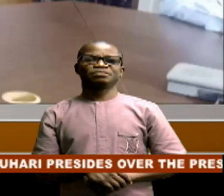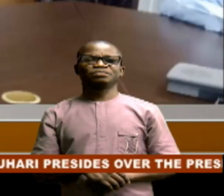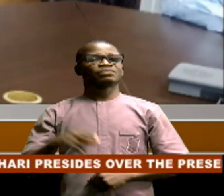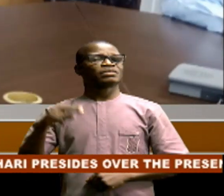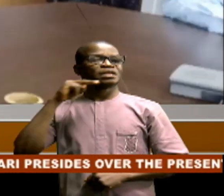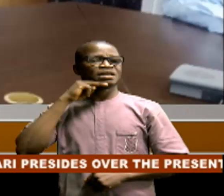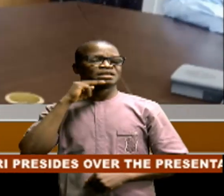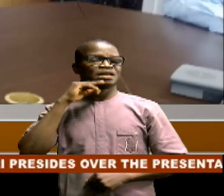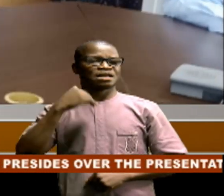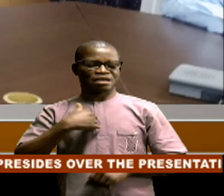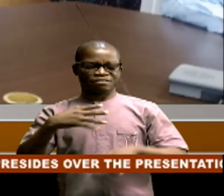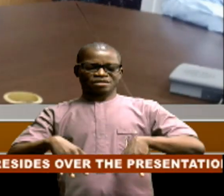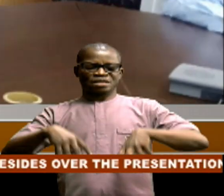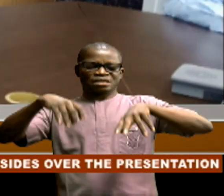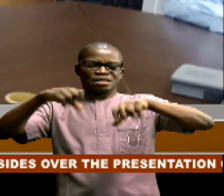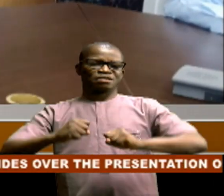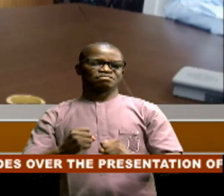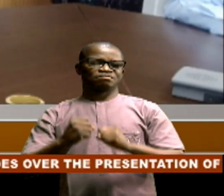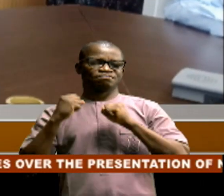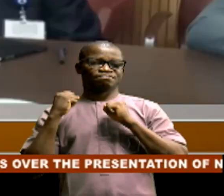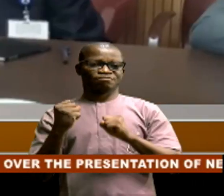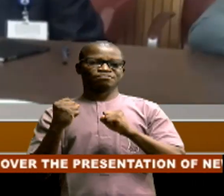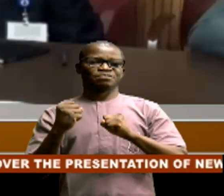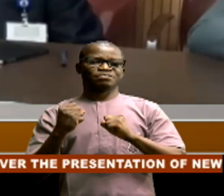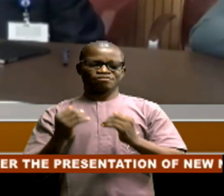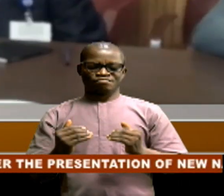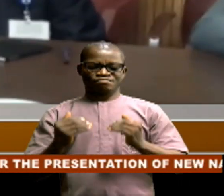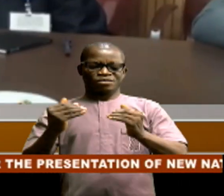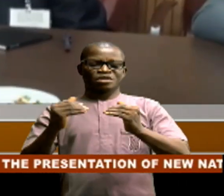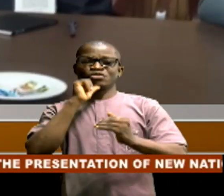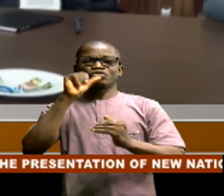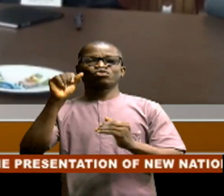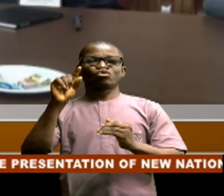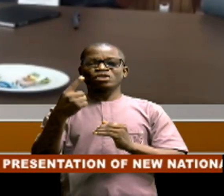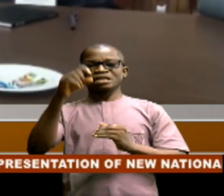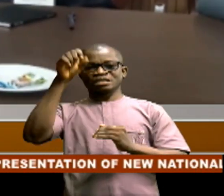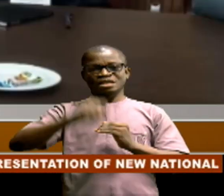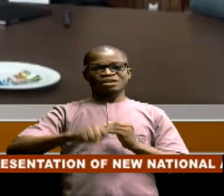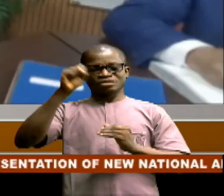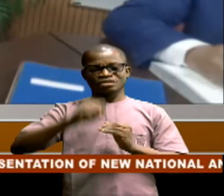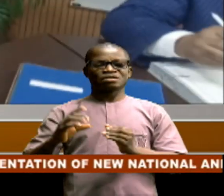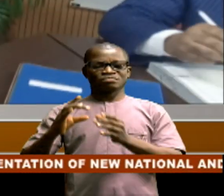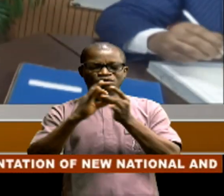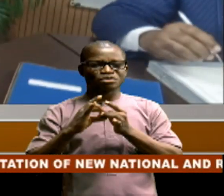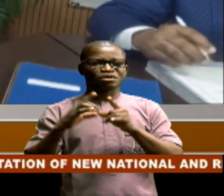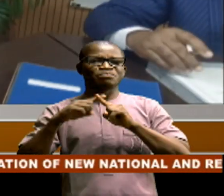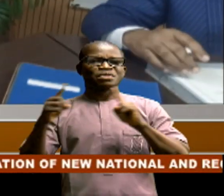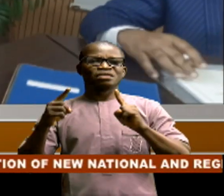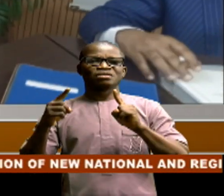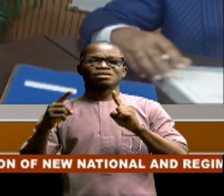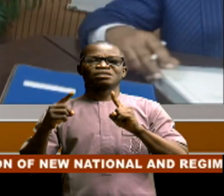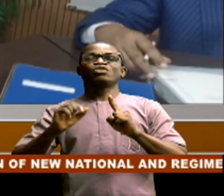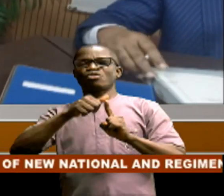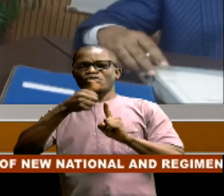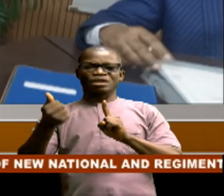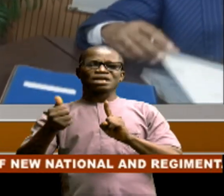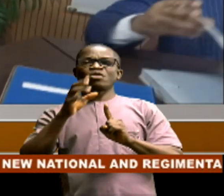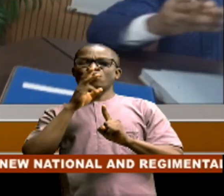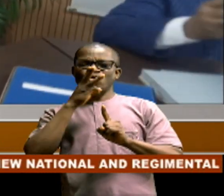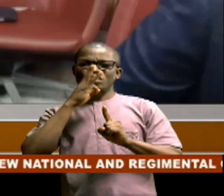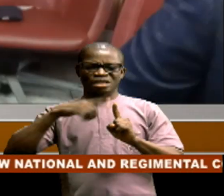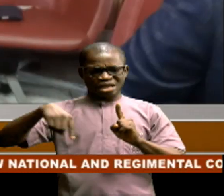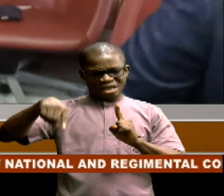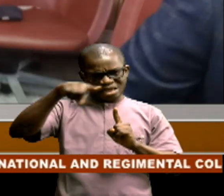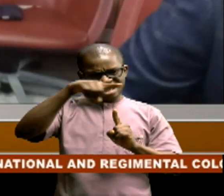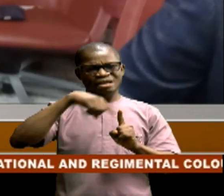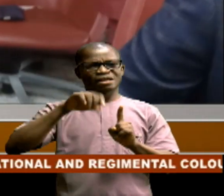Nigeria has taken giant steps not only in the South-South cooperation, but in the rest of the Caribbean states. Its